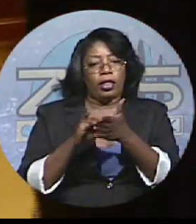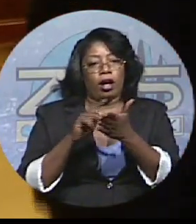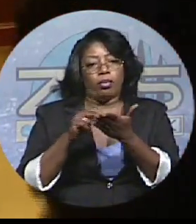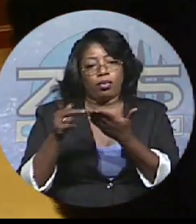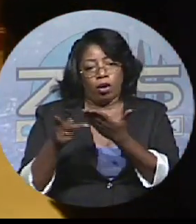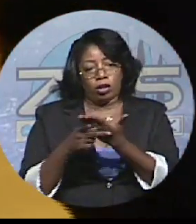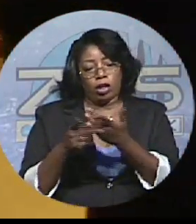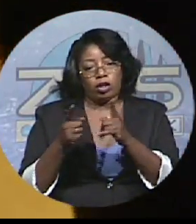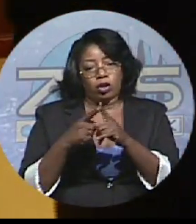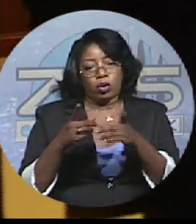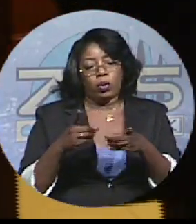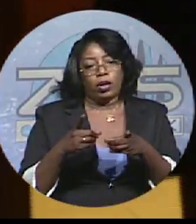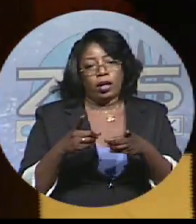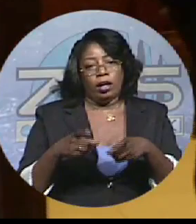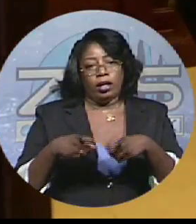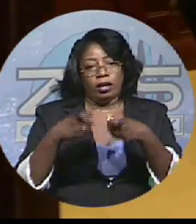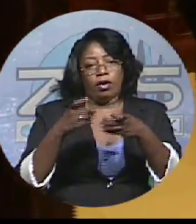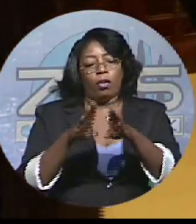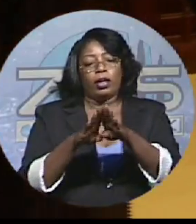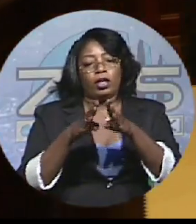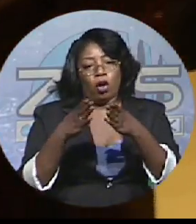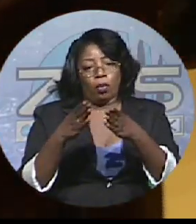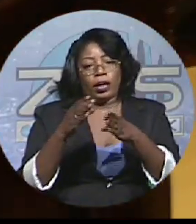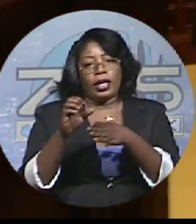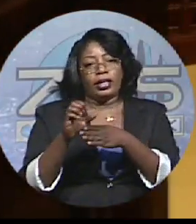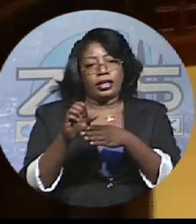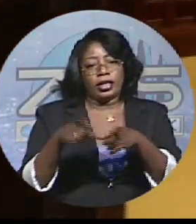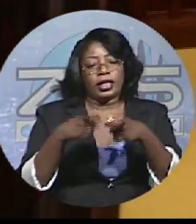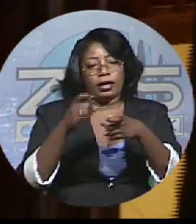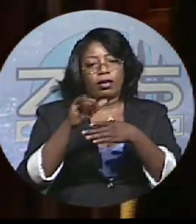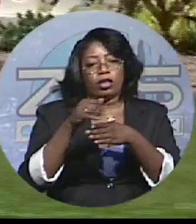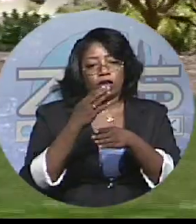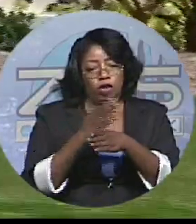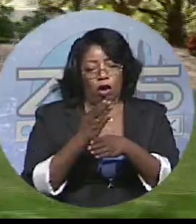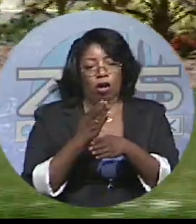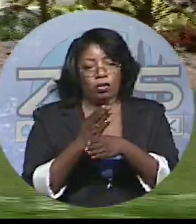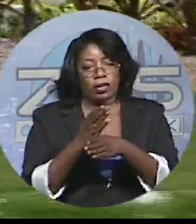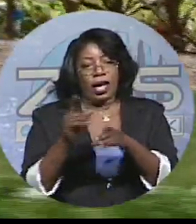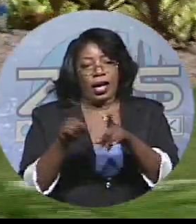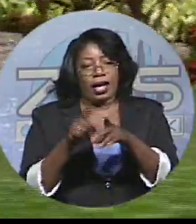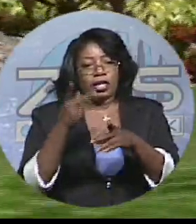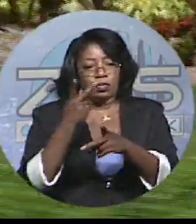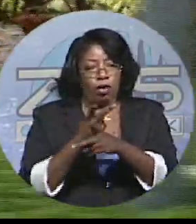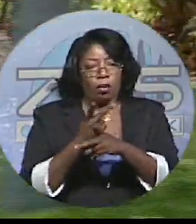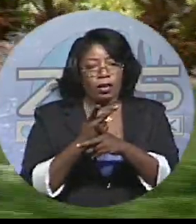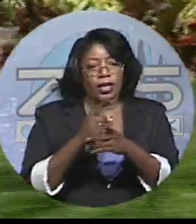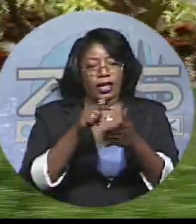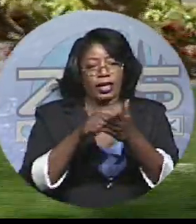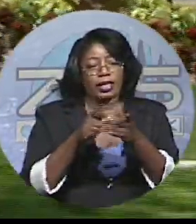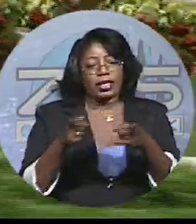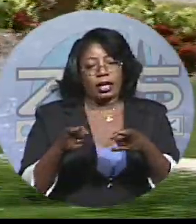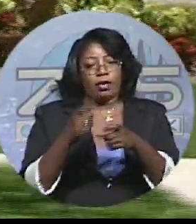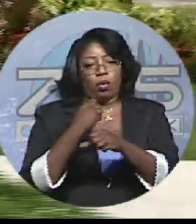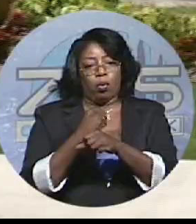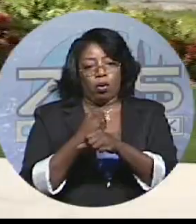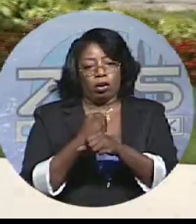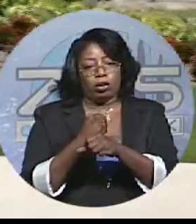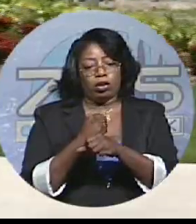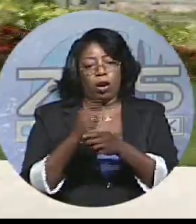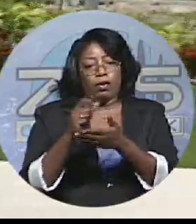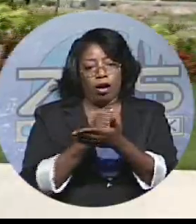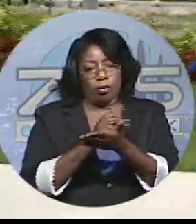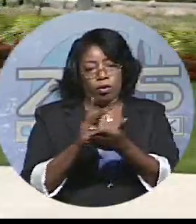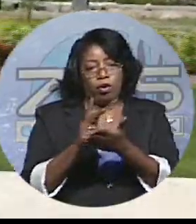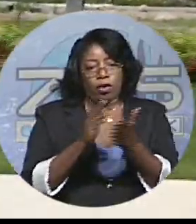position to deliver on its promise to generate jobs. Maynard Gibson says the decision provides a framework to secure a court-approved